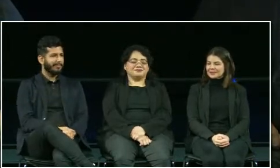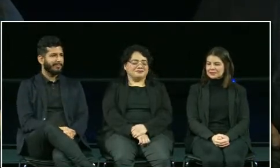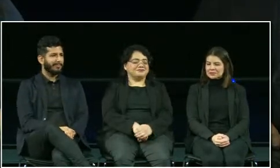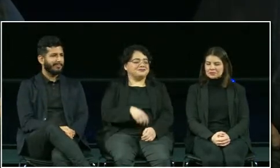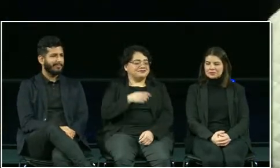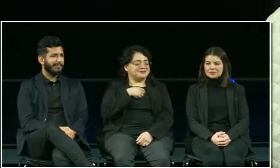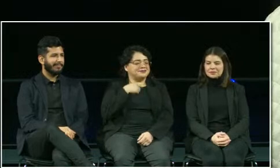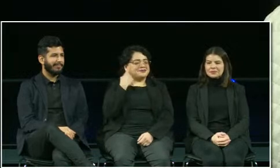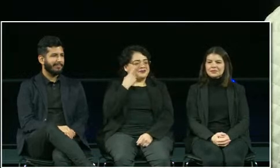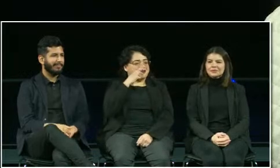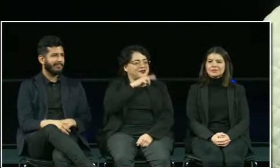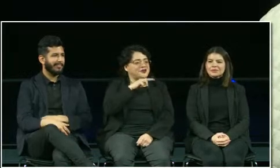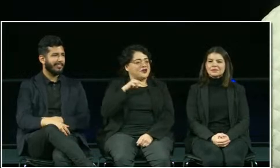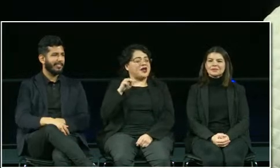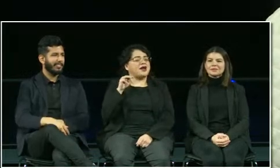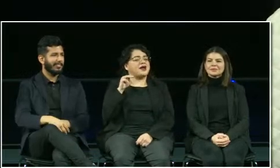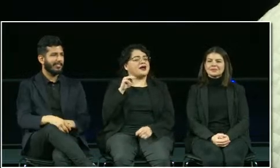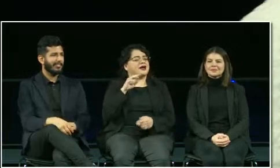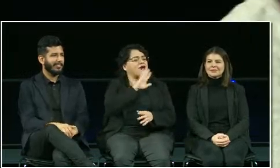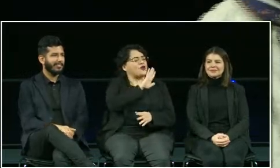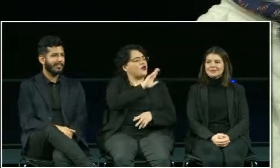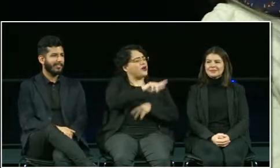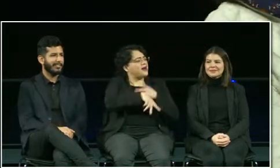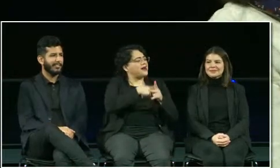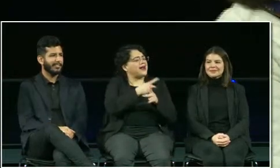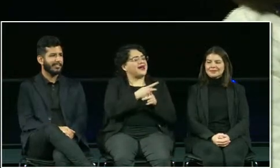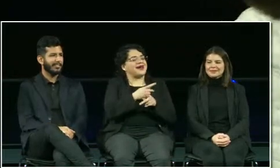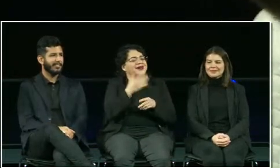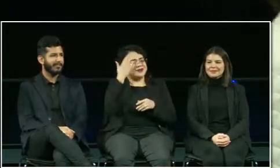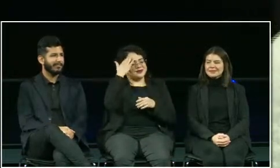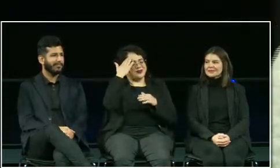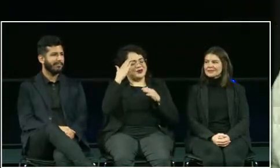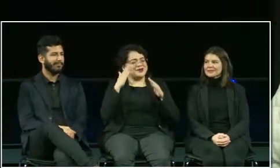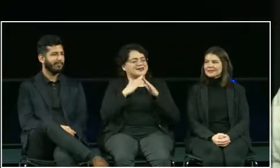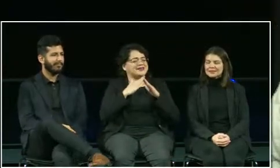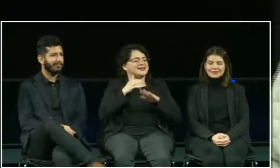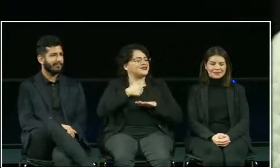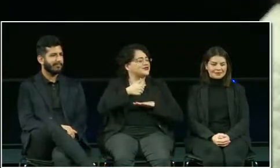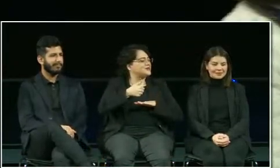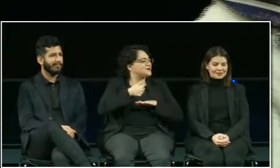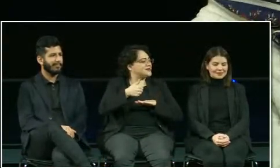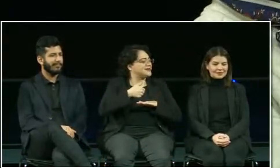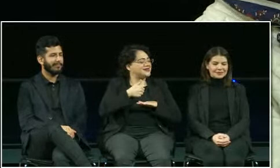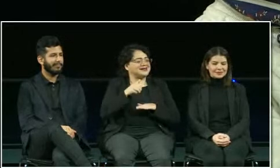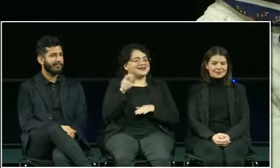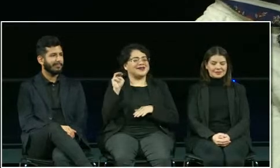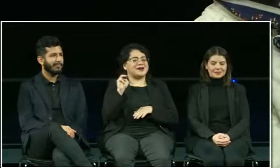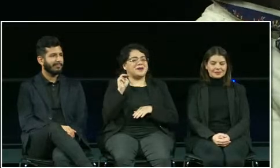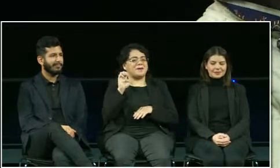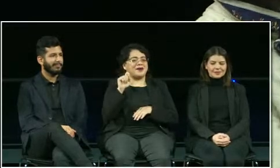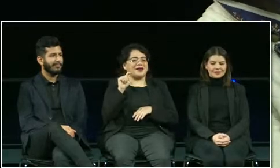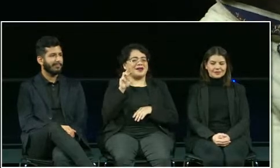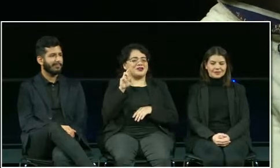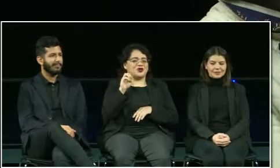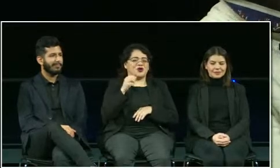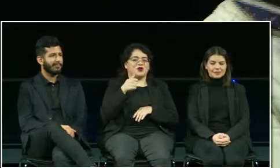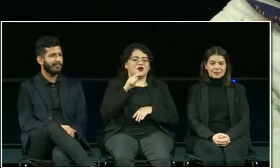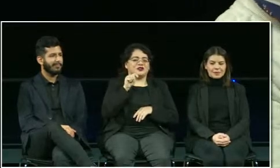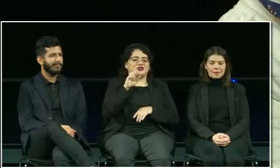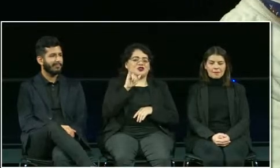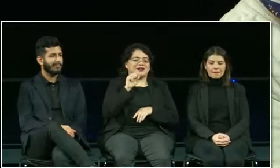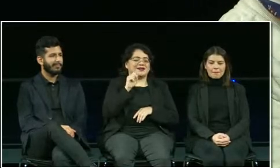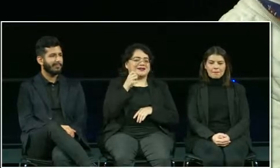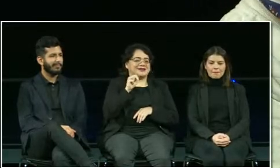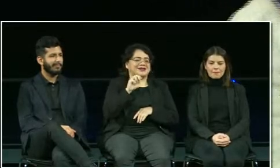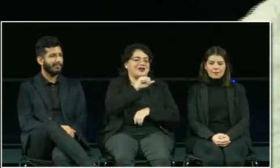Norway version of the MTA, what they thought about your film. And can you just quickly also talk about how you both came together